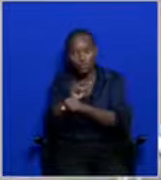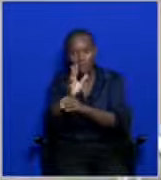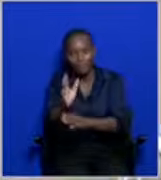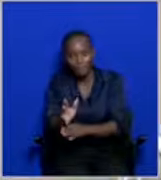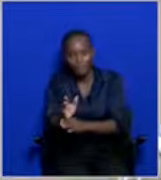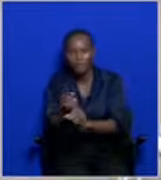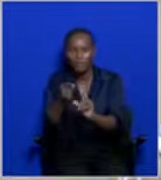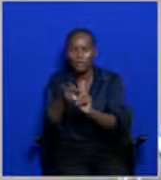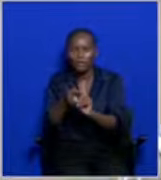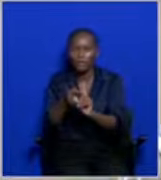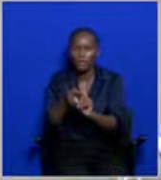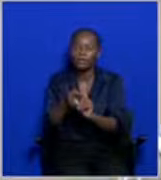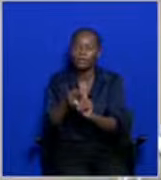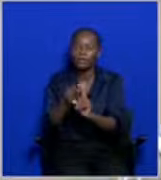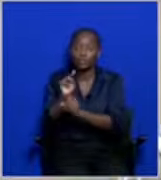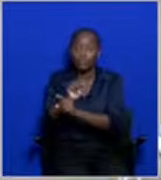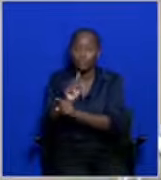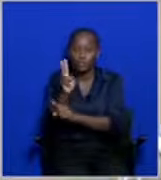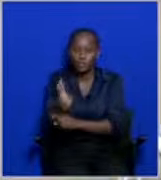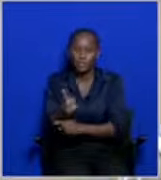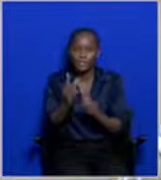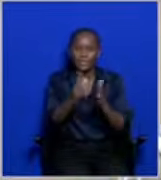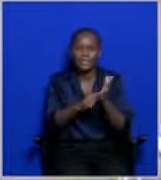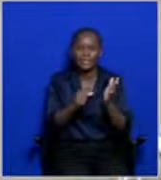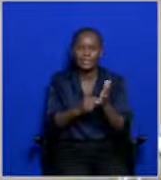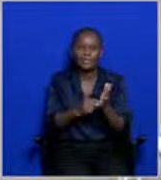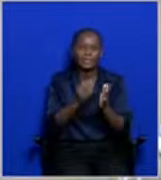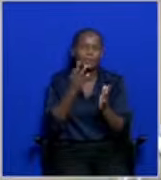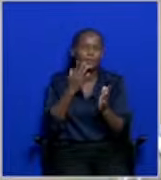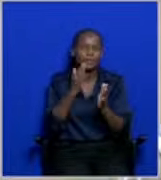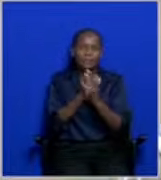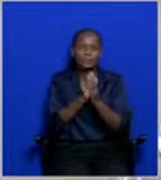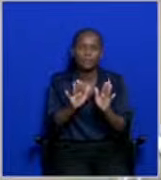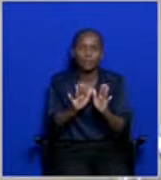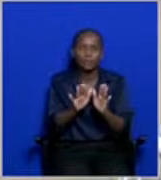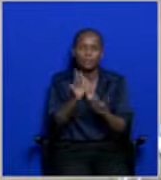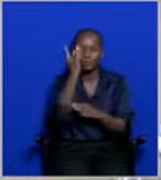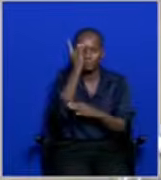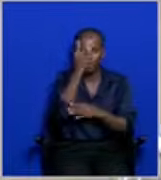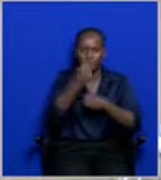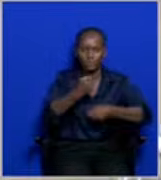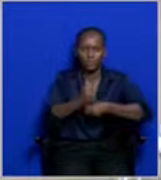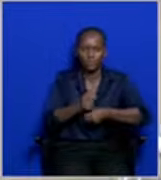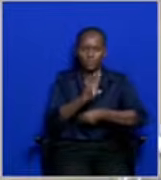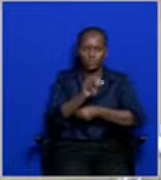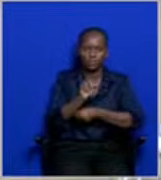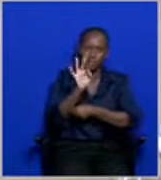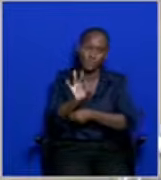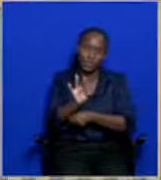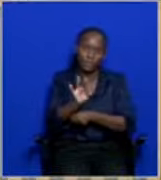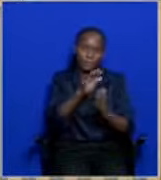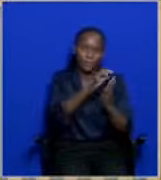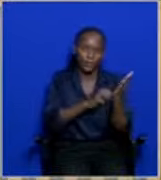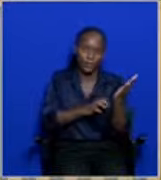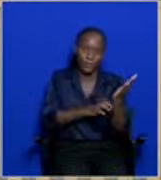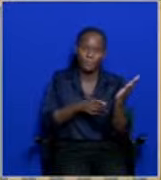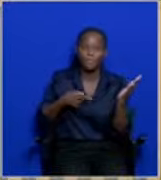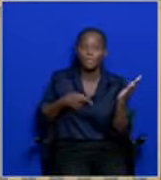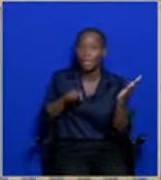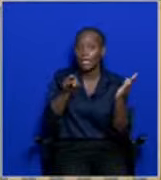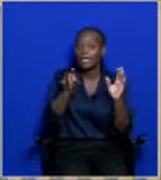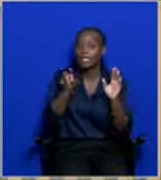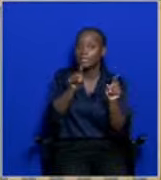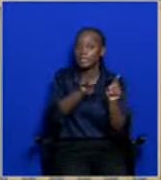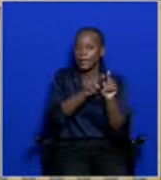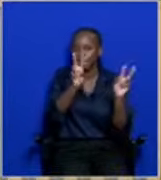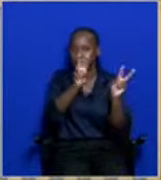March 2023 at page 730. This is still the same matter as with annexure